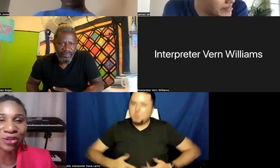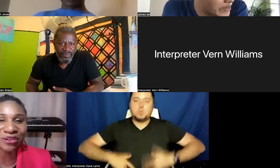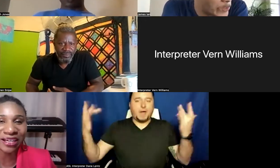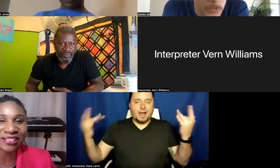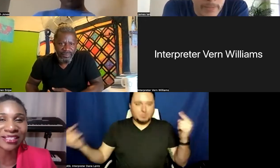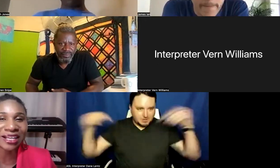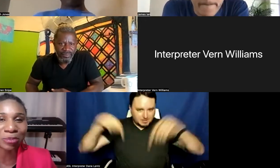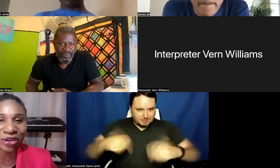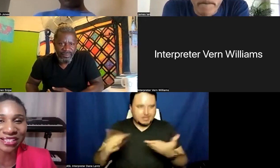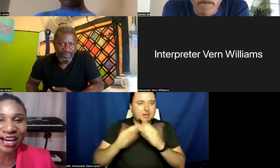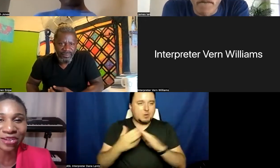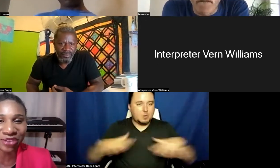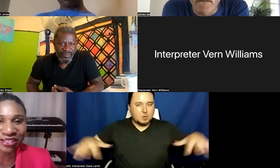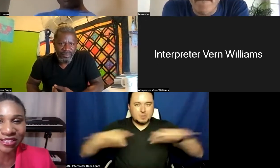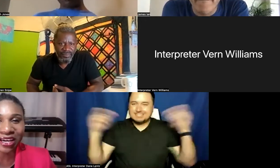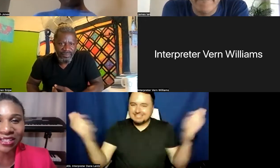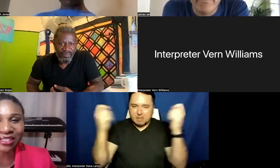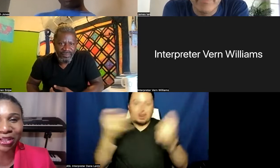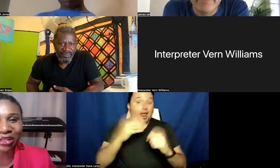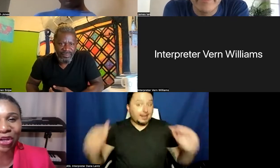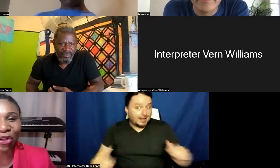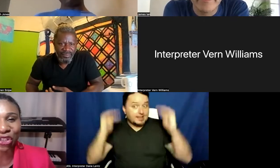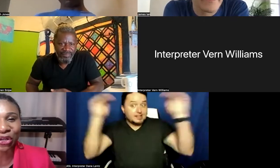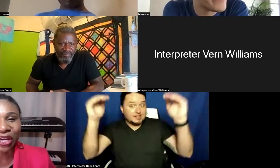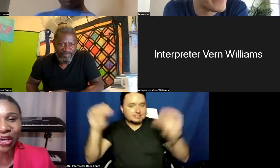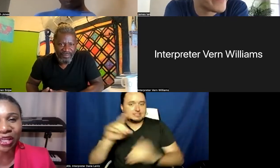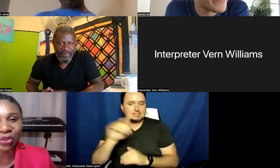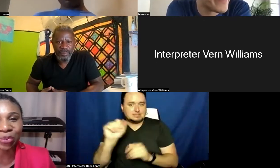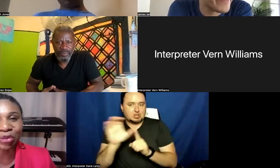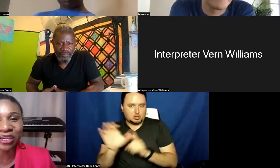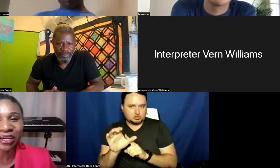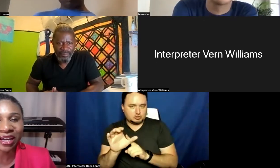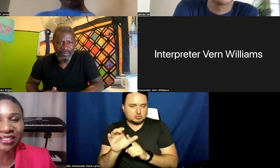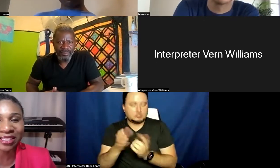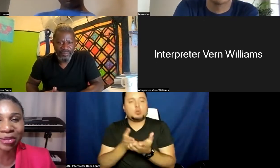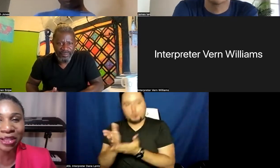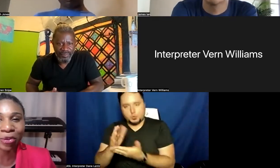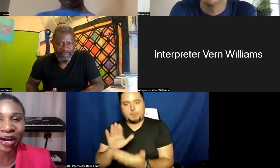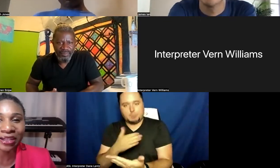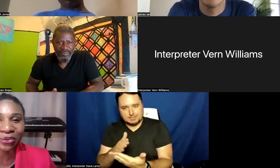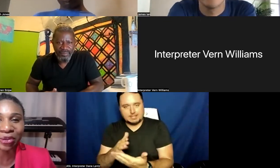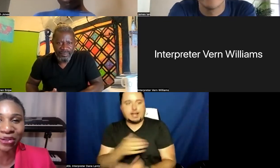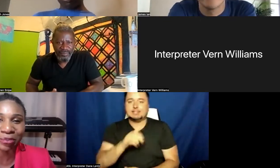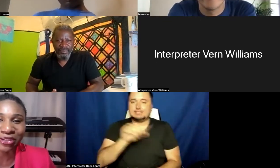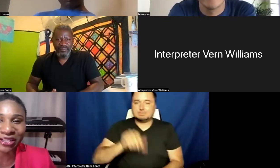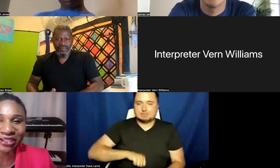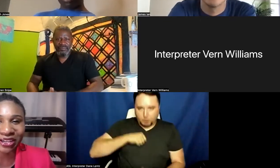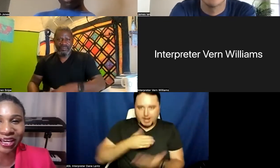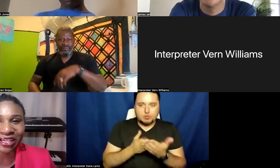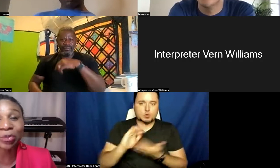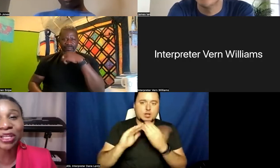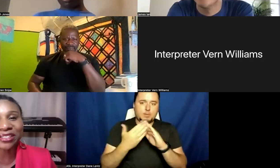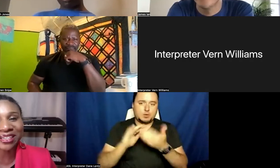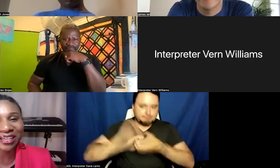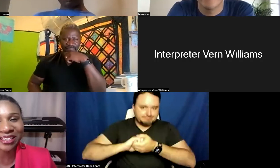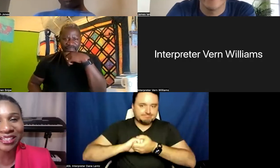of a community that celebrates and elevates disability culture through music and disability pride through community building.